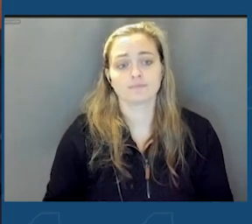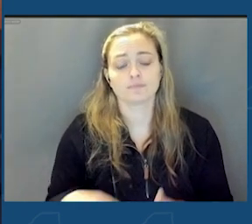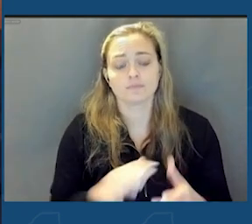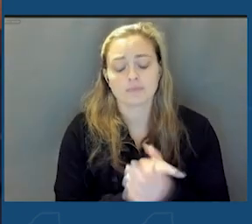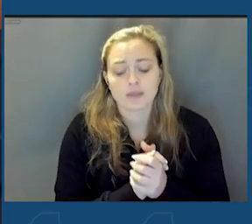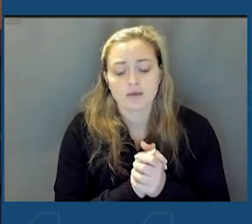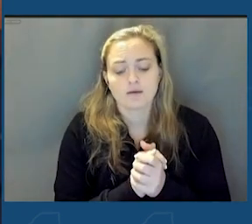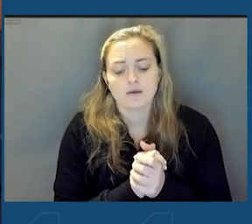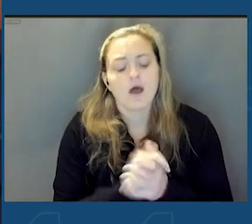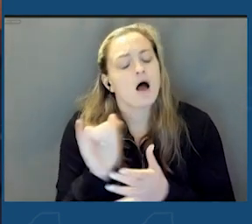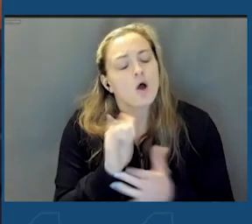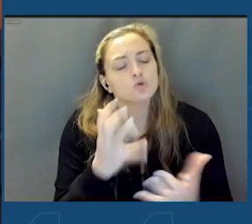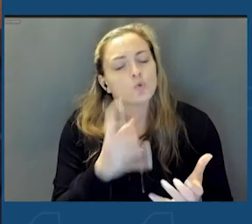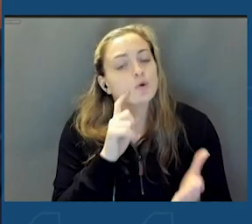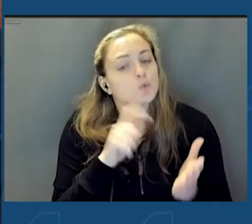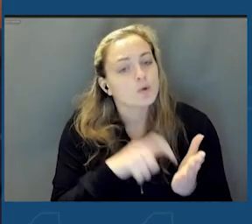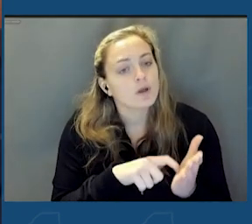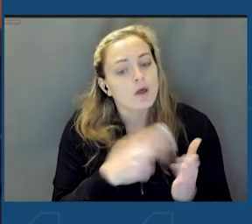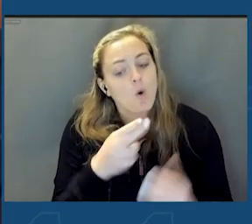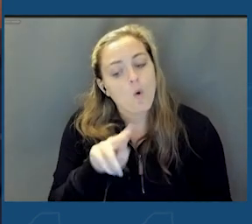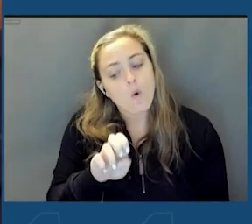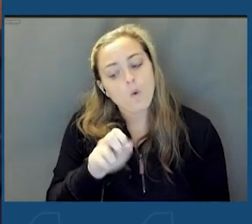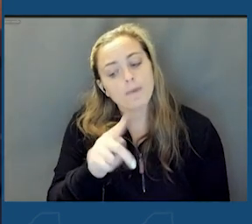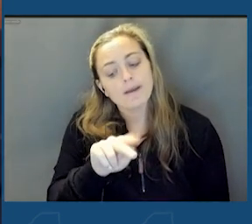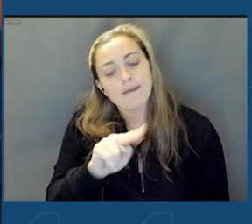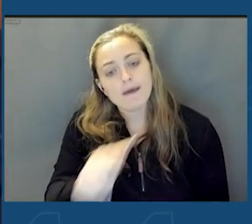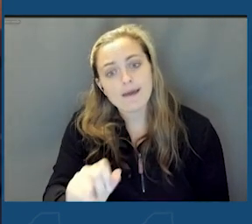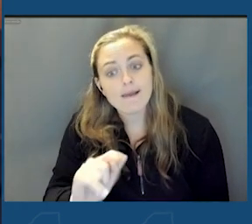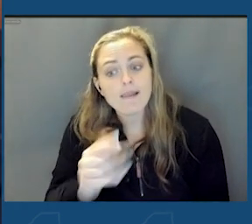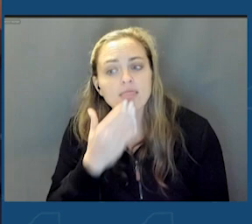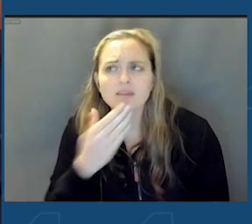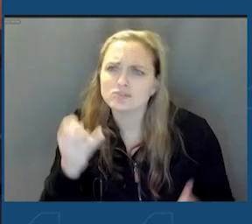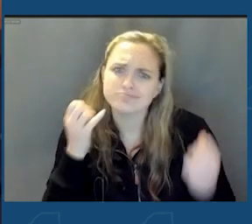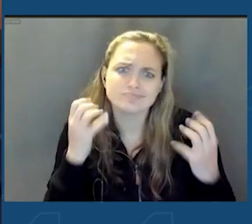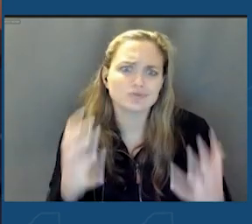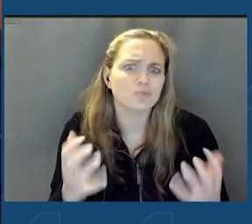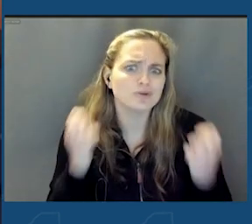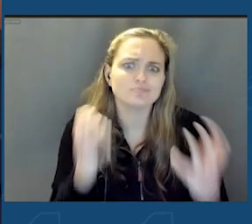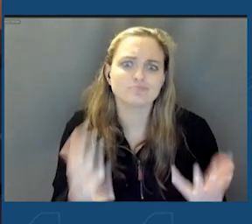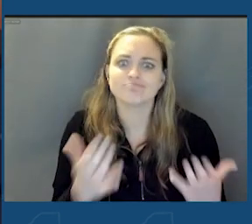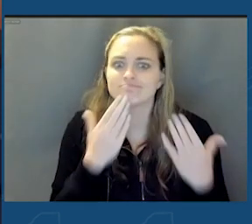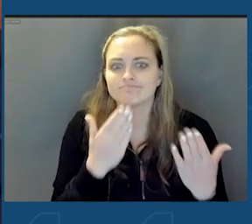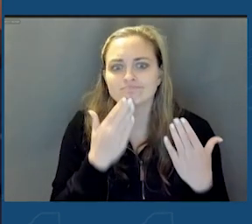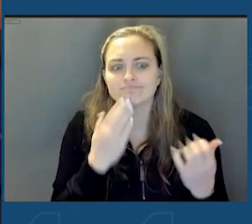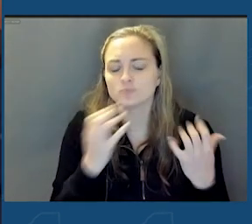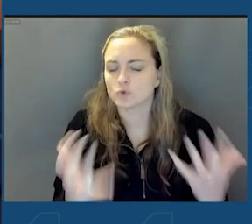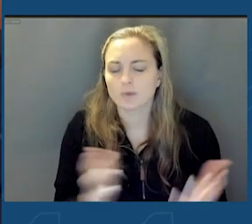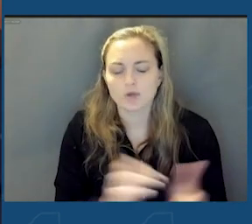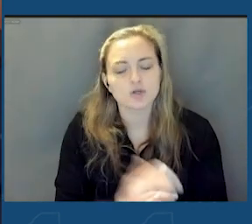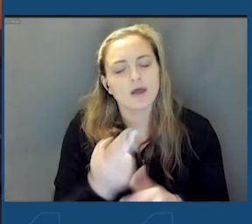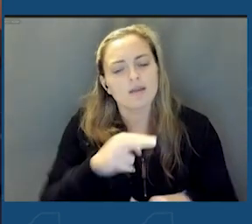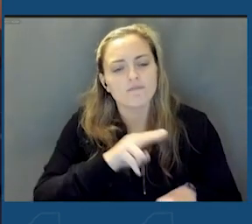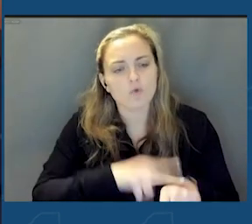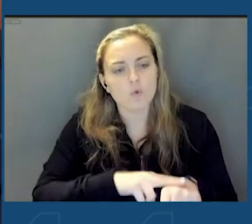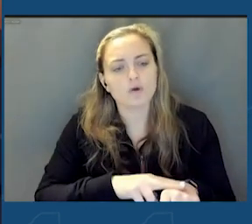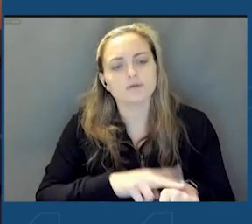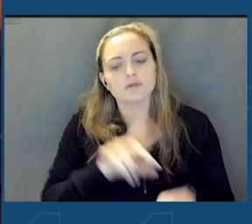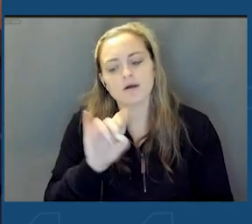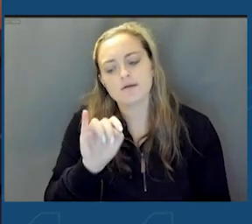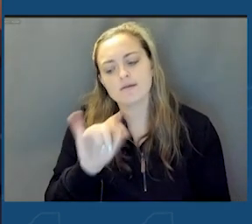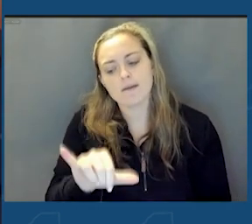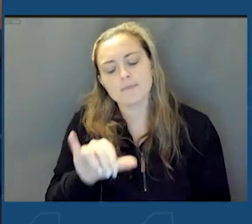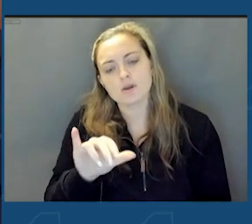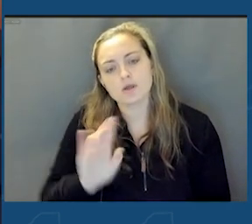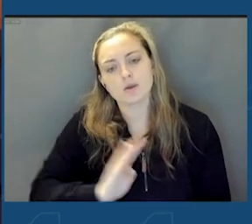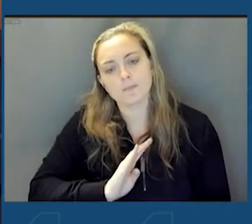I also want to acknowledge Hope Knight. I thank you, Hope, so much, so much, and so much. And, of course, our Deputy Borough Speaker,